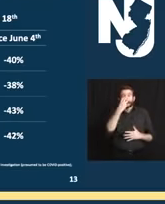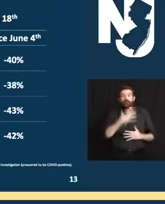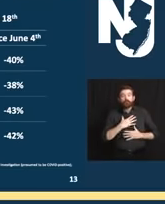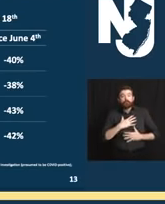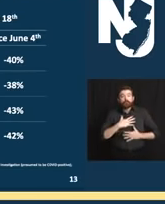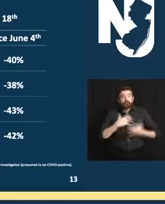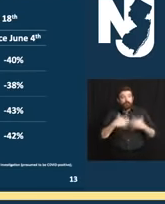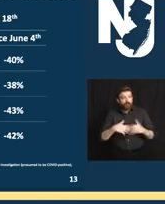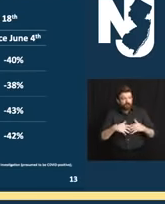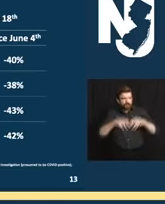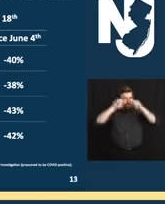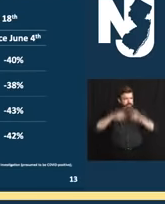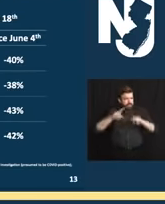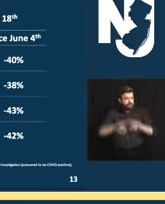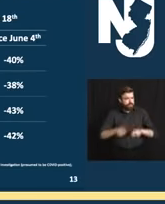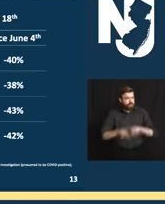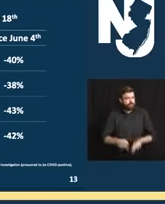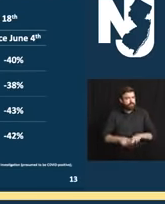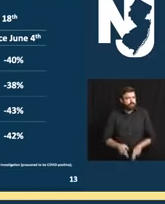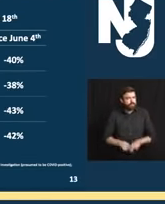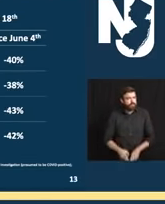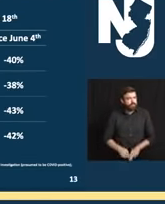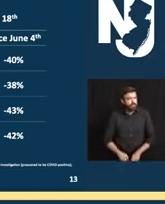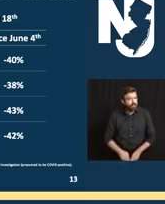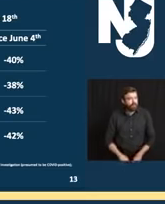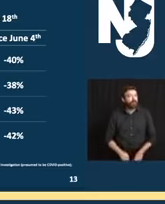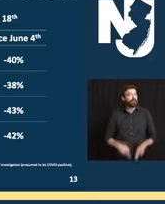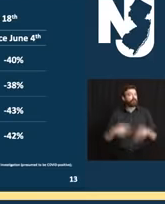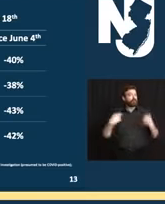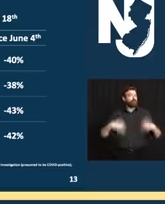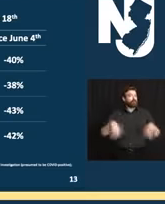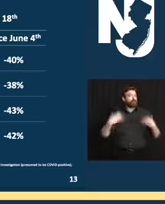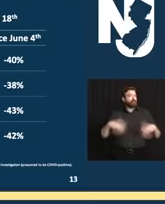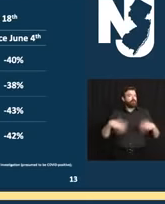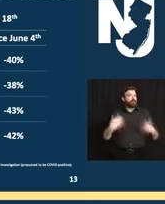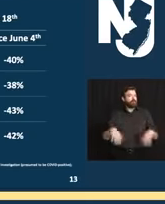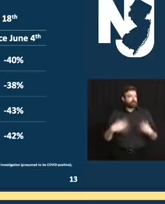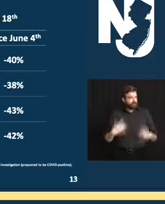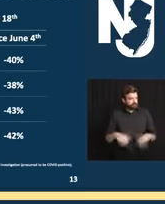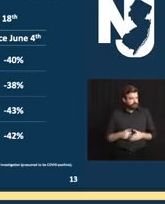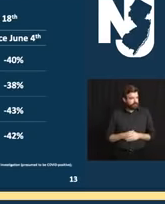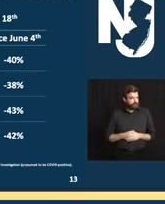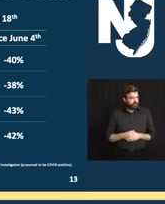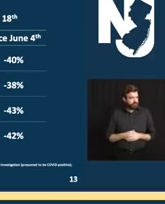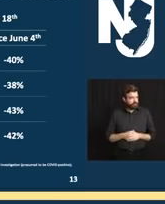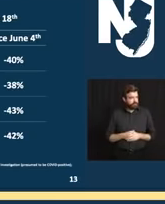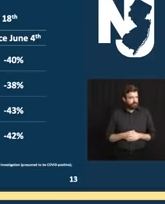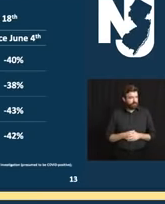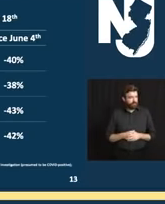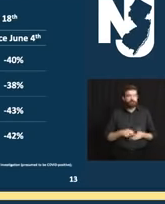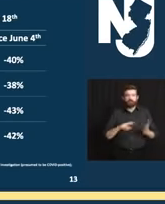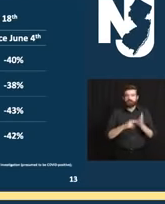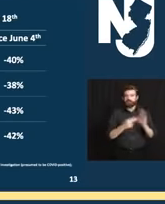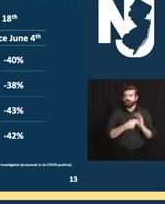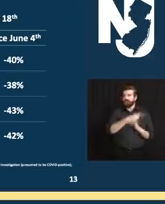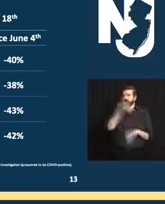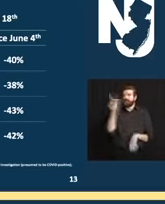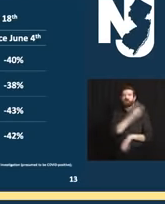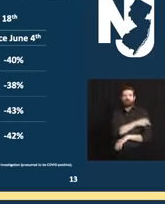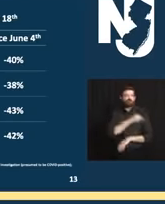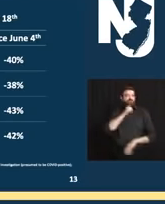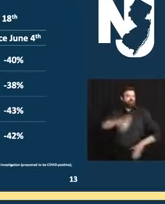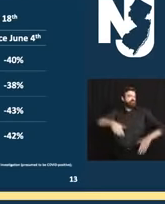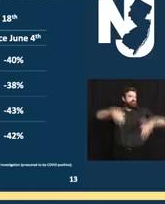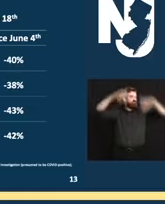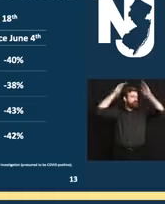yet remains fully capable of caring for those who are still coming through their doors. And let's keep this in mind, that there